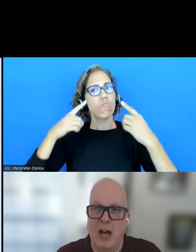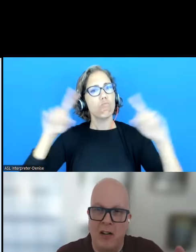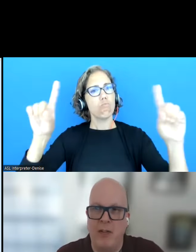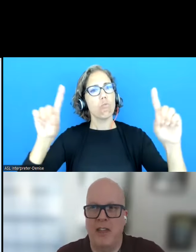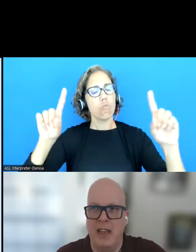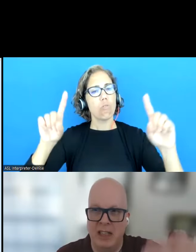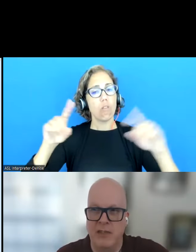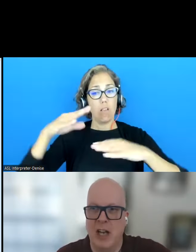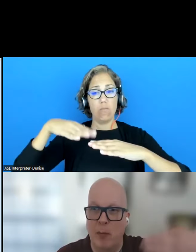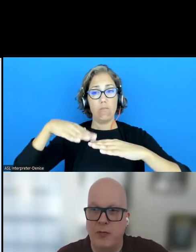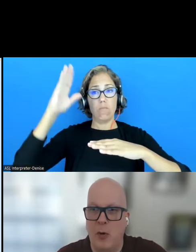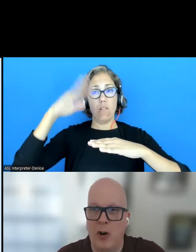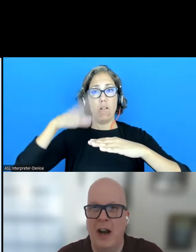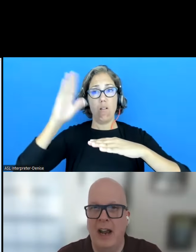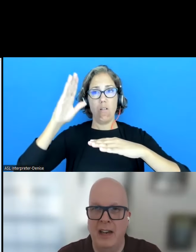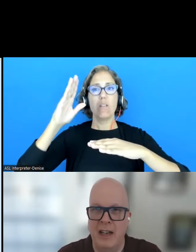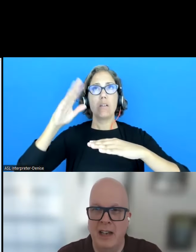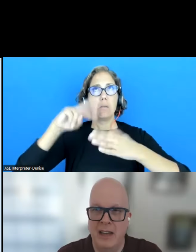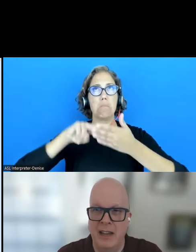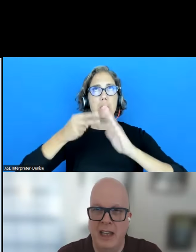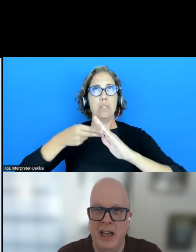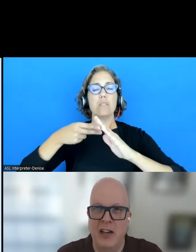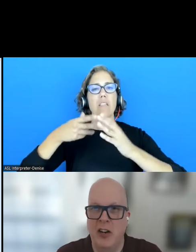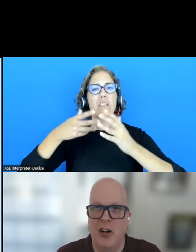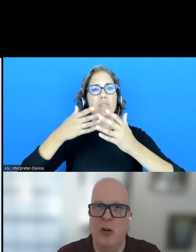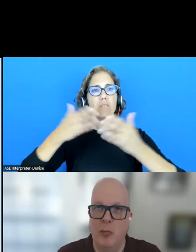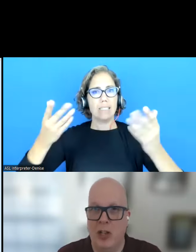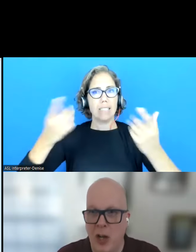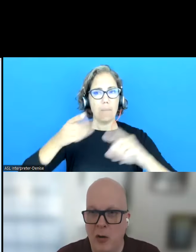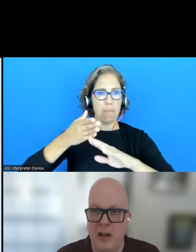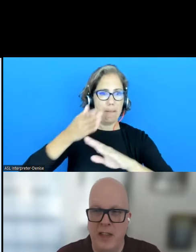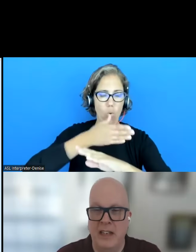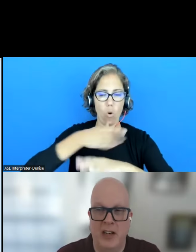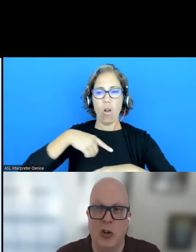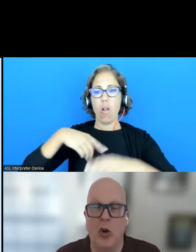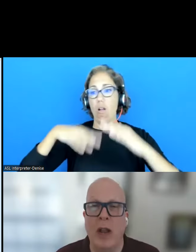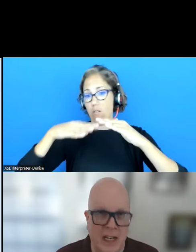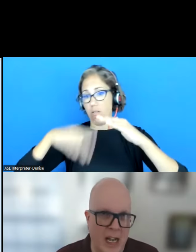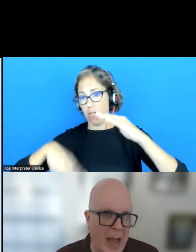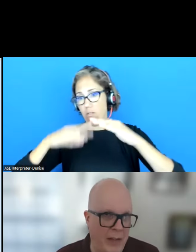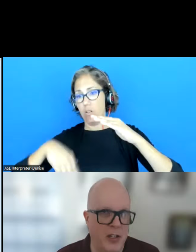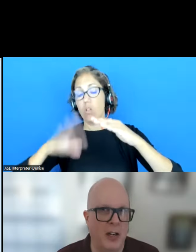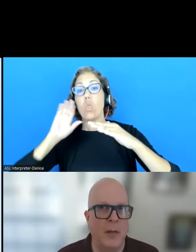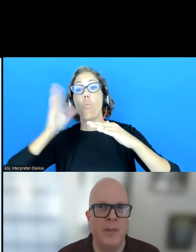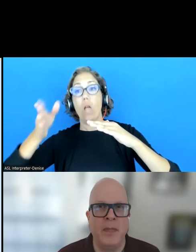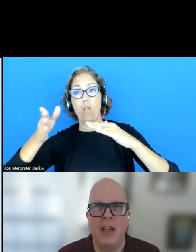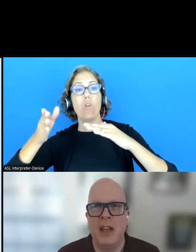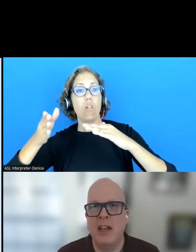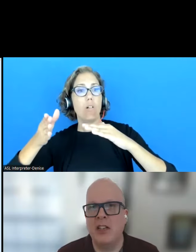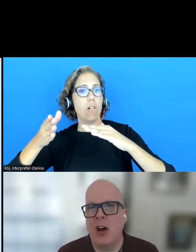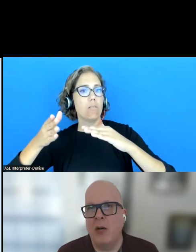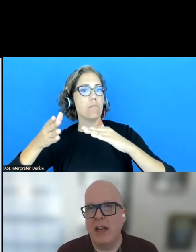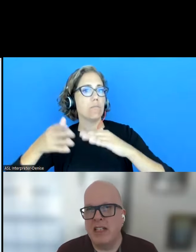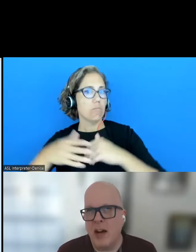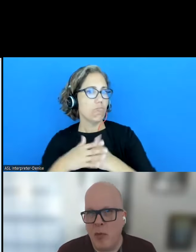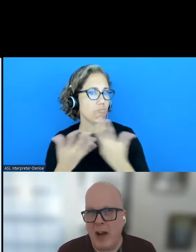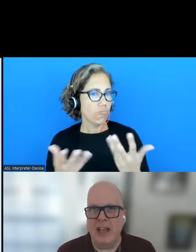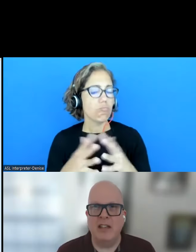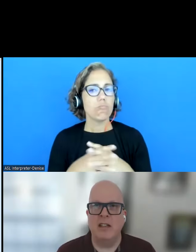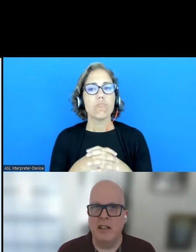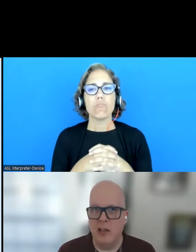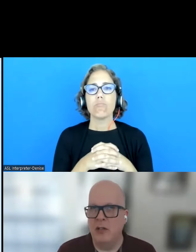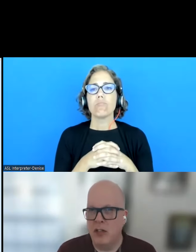the above are things that have come before, and the under or below are things that are going to come after. So in